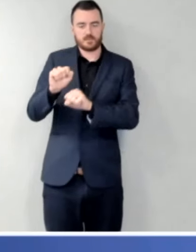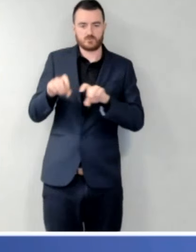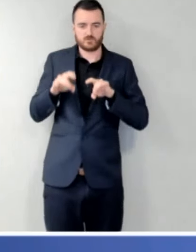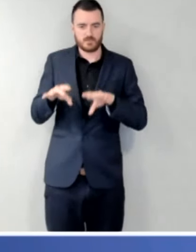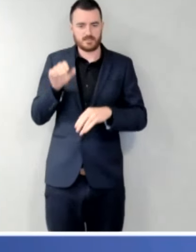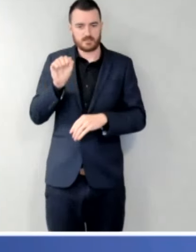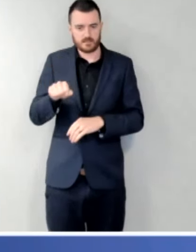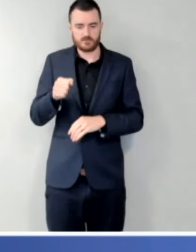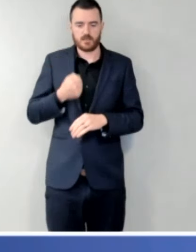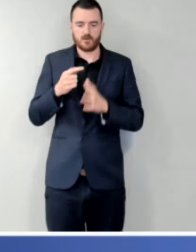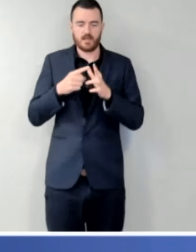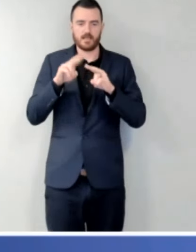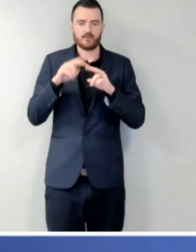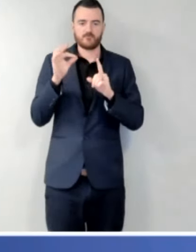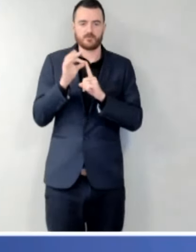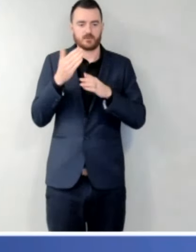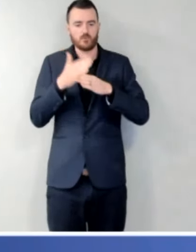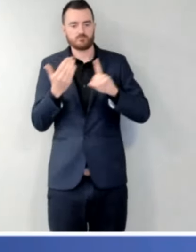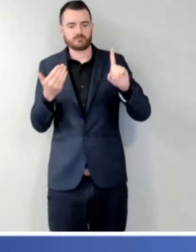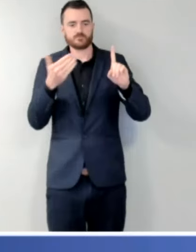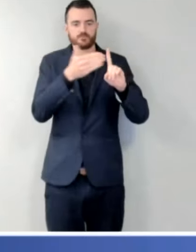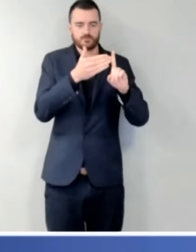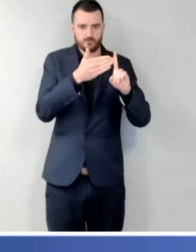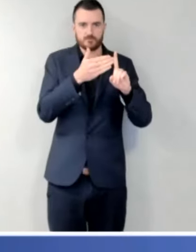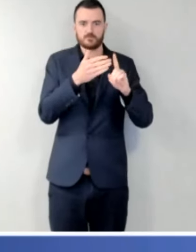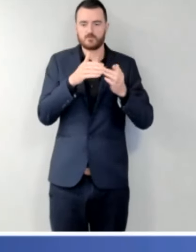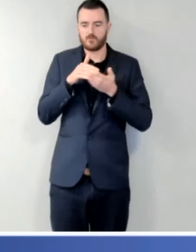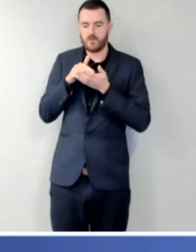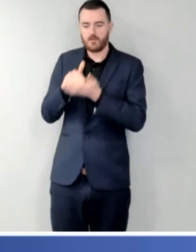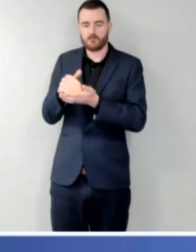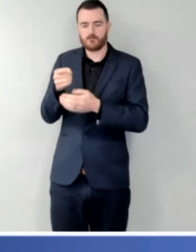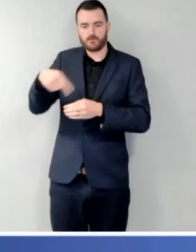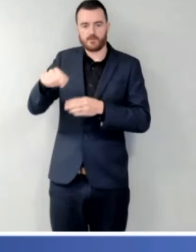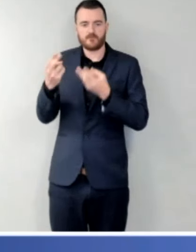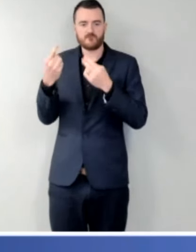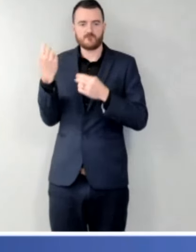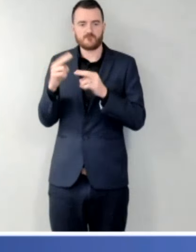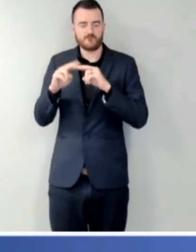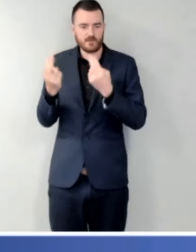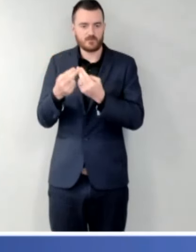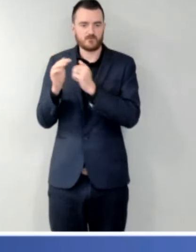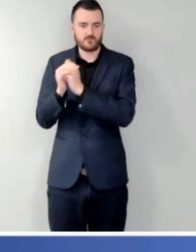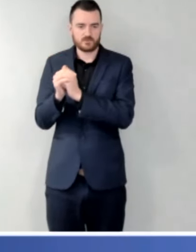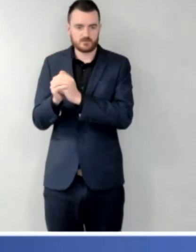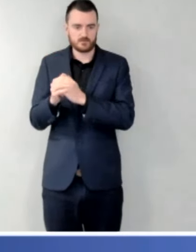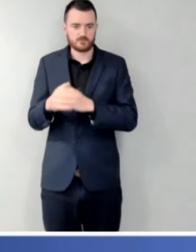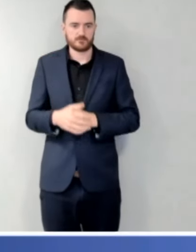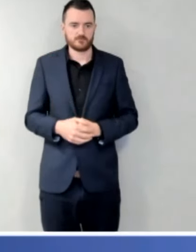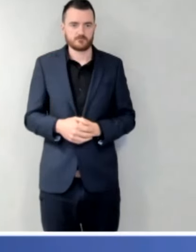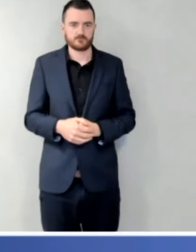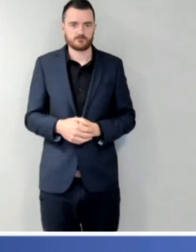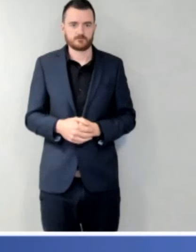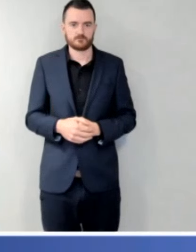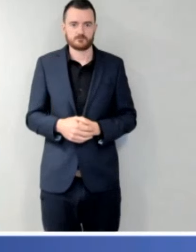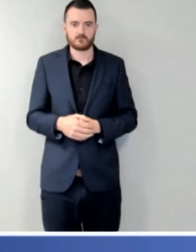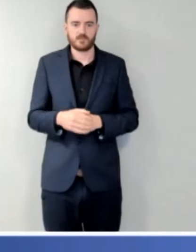to also provide humanity for all who lost. Assistant Commissioner Hilda Sirik was a